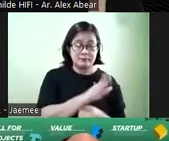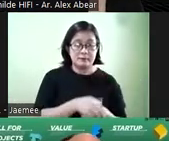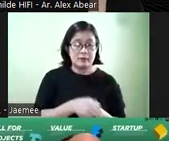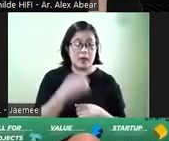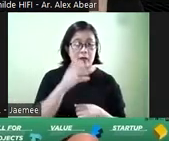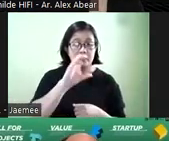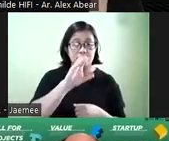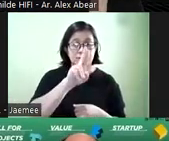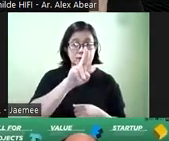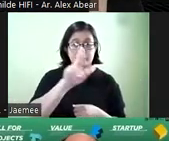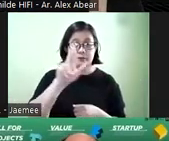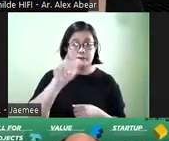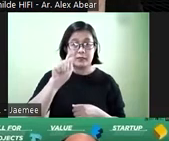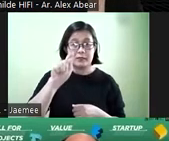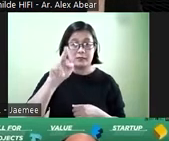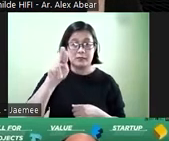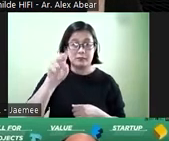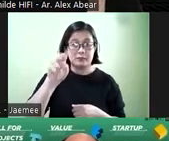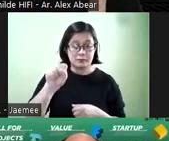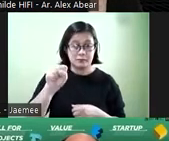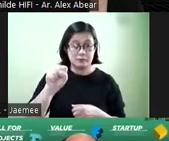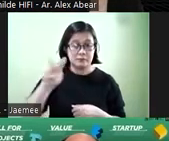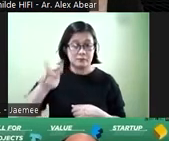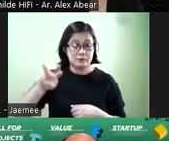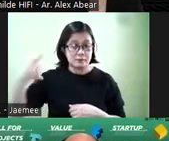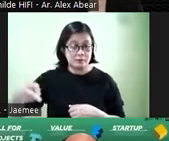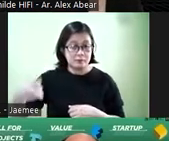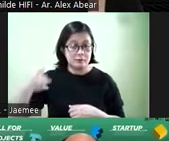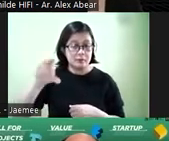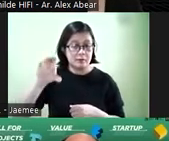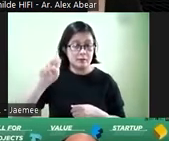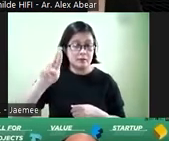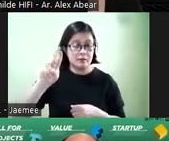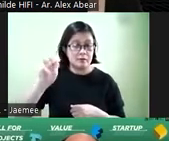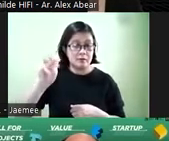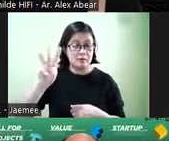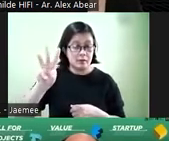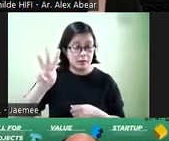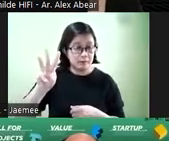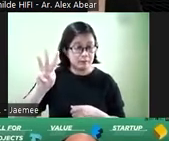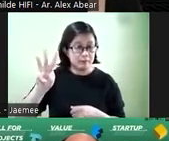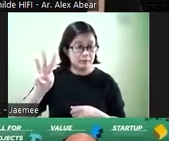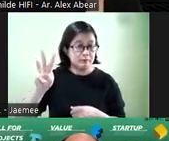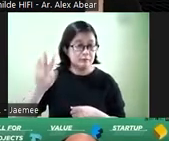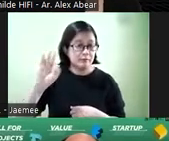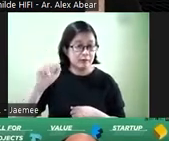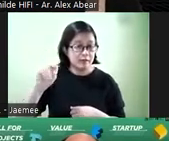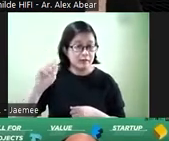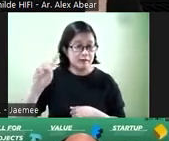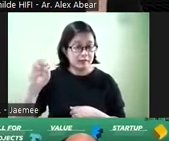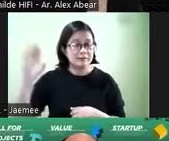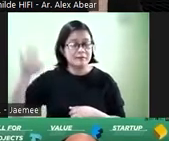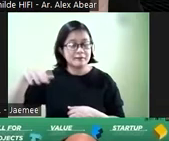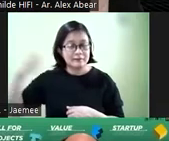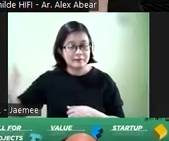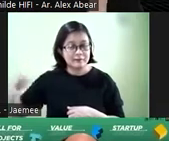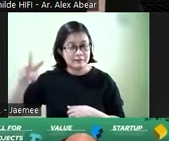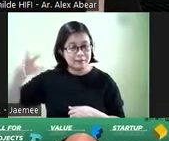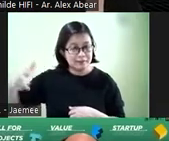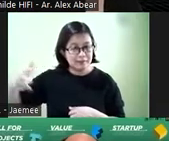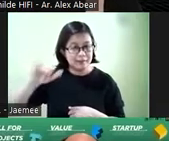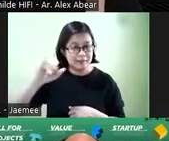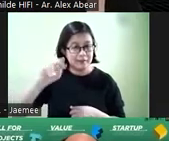curation. Number two, we have crowdfunding. Number three, we have incubation. And number four, we